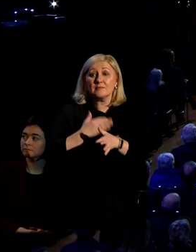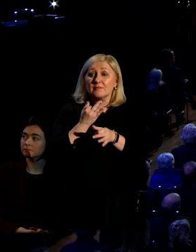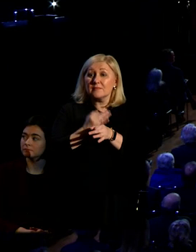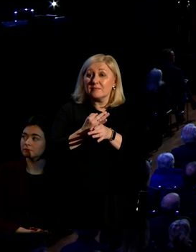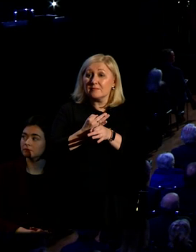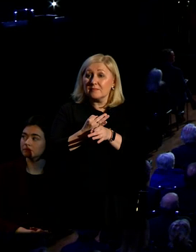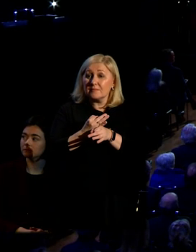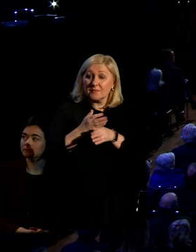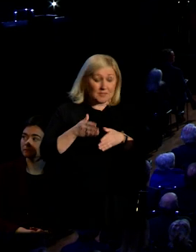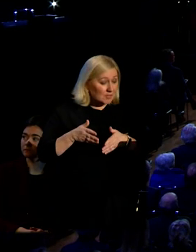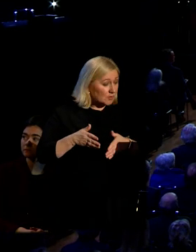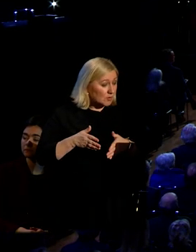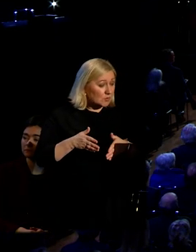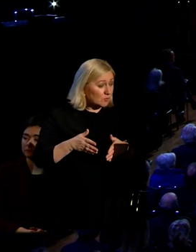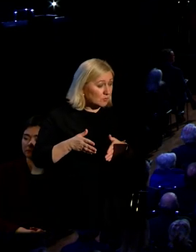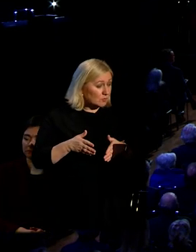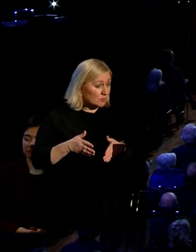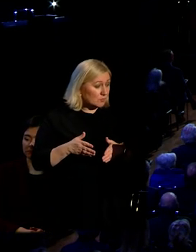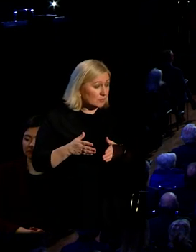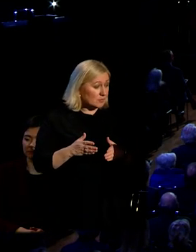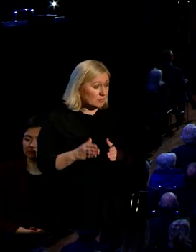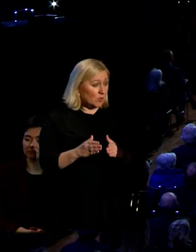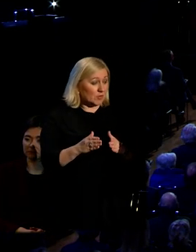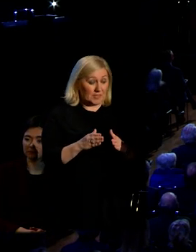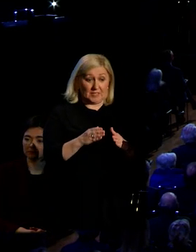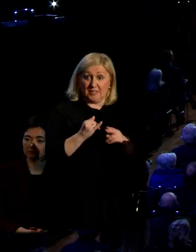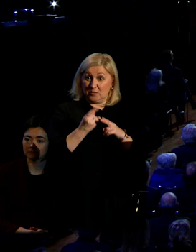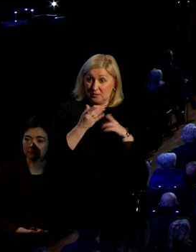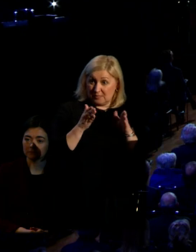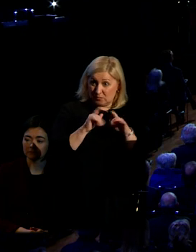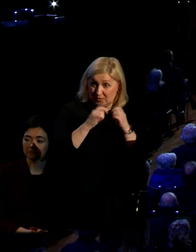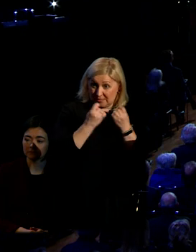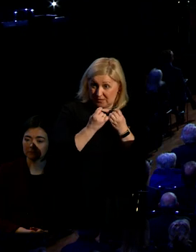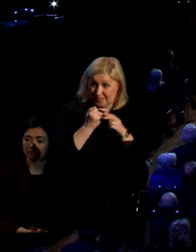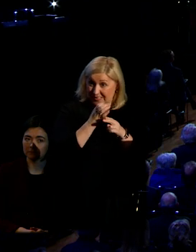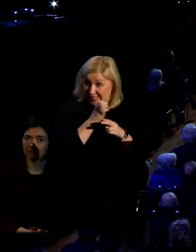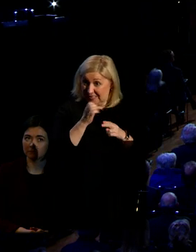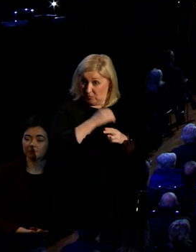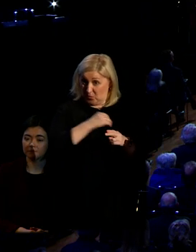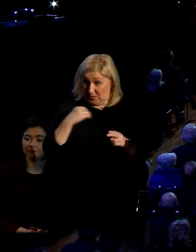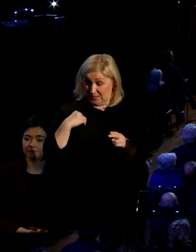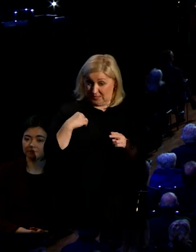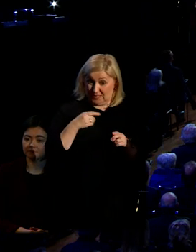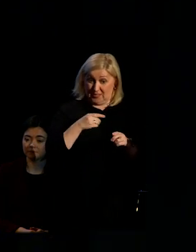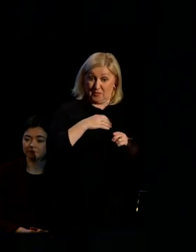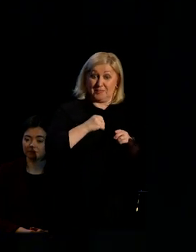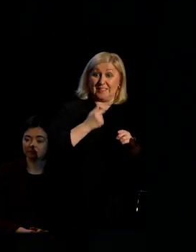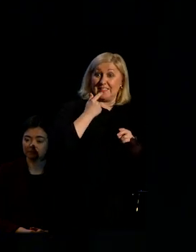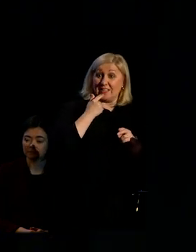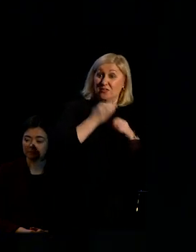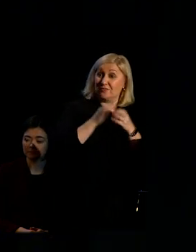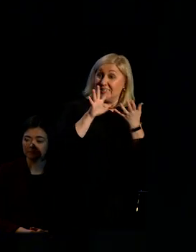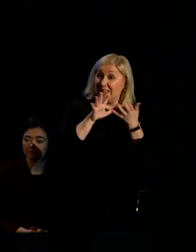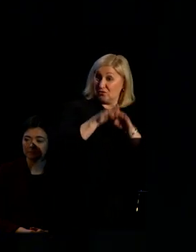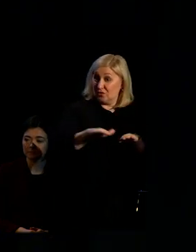My father was born Haim Schulzidner, the second of four children in the town of Bilgoraj in eastern Poland.